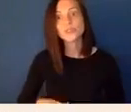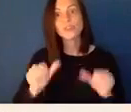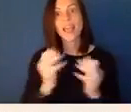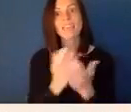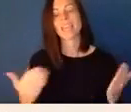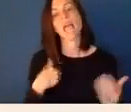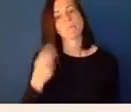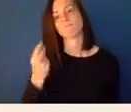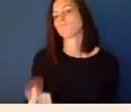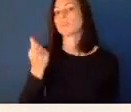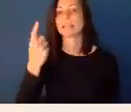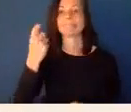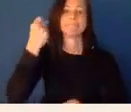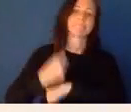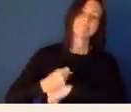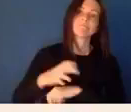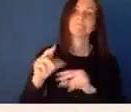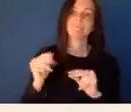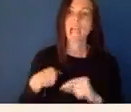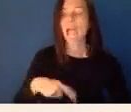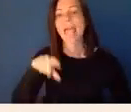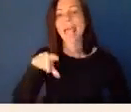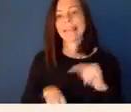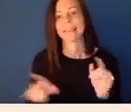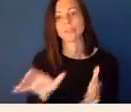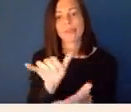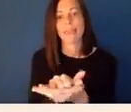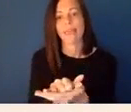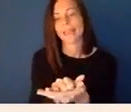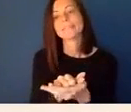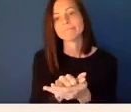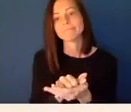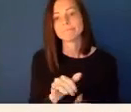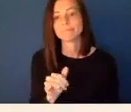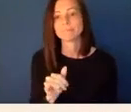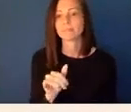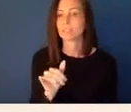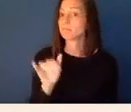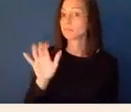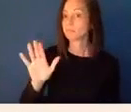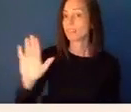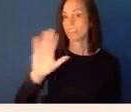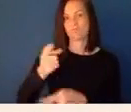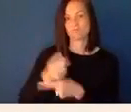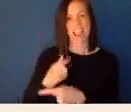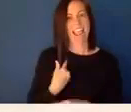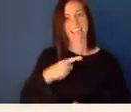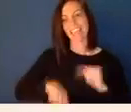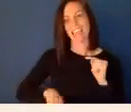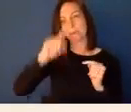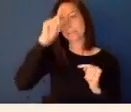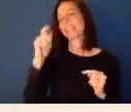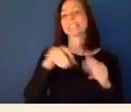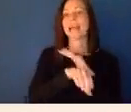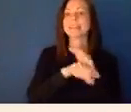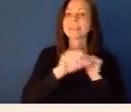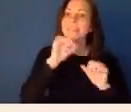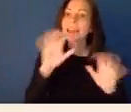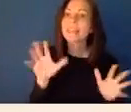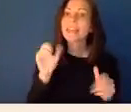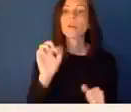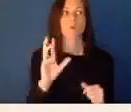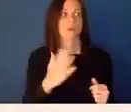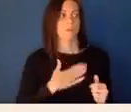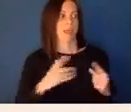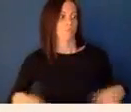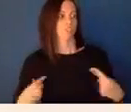yourself down and say, no, I can't do that either. They're right, I can't do that because there isn't access, or because I'm in a wheelchair, I can't walk,